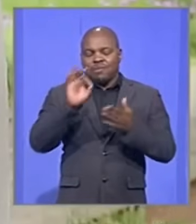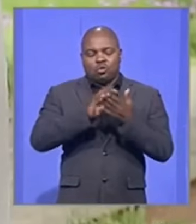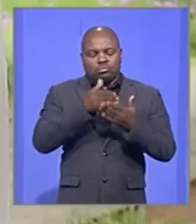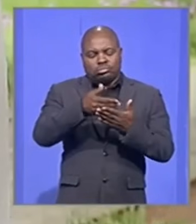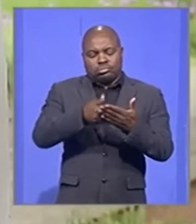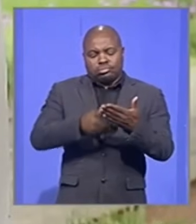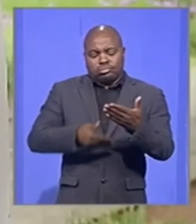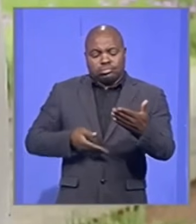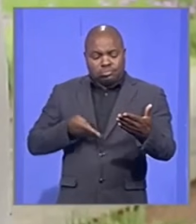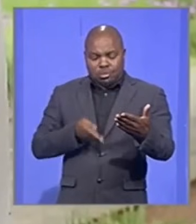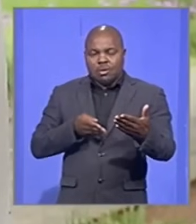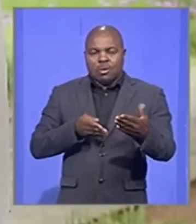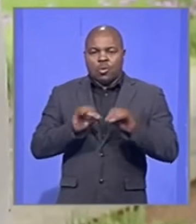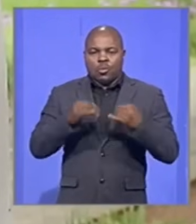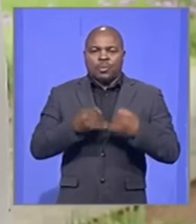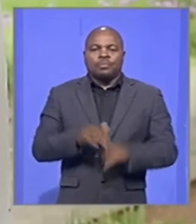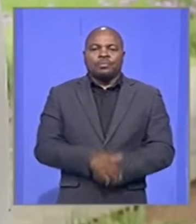dikgetho.